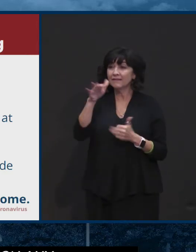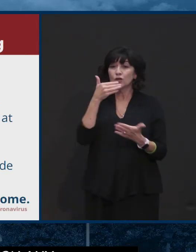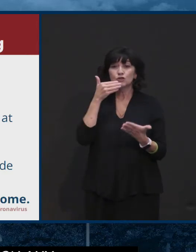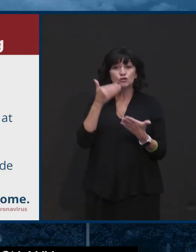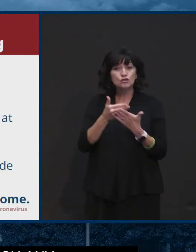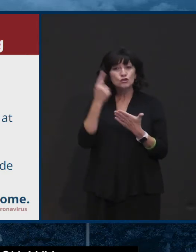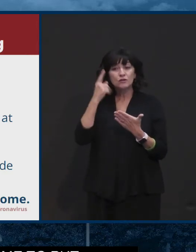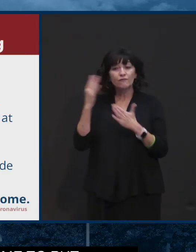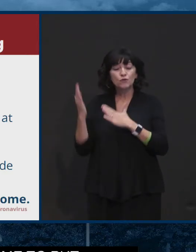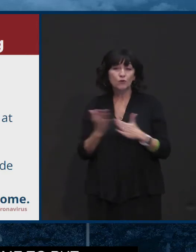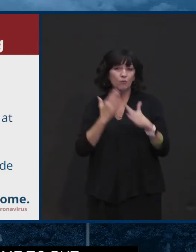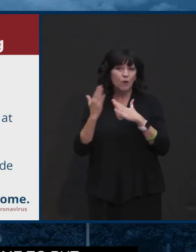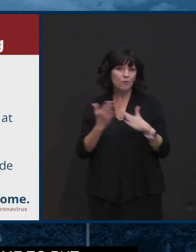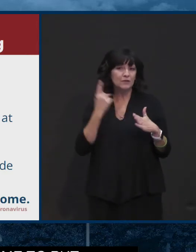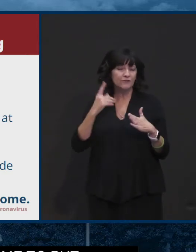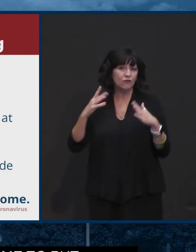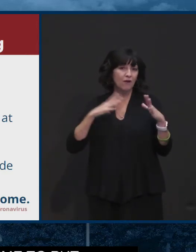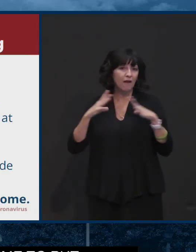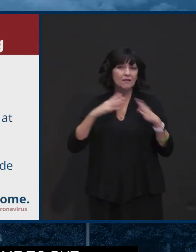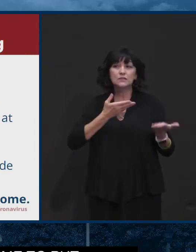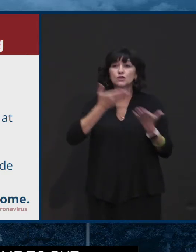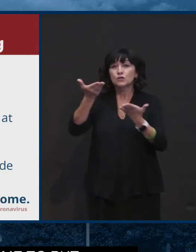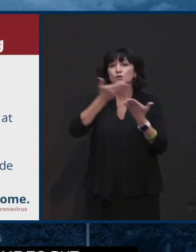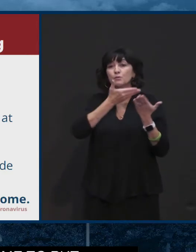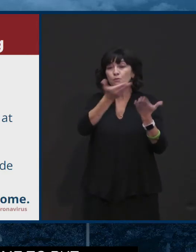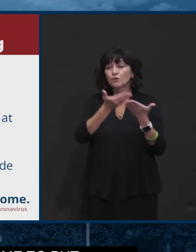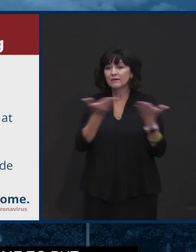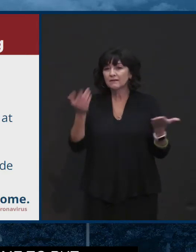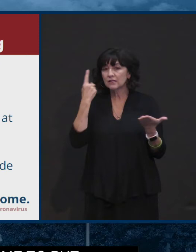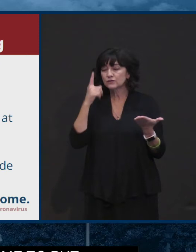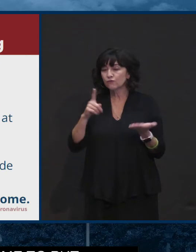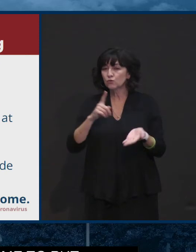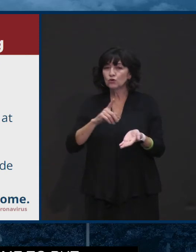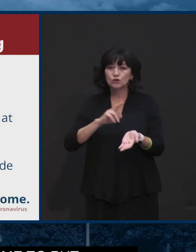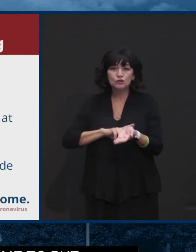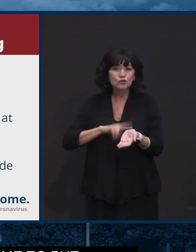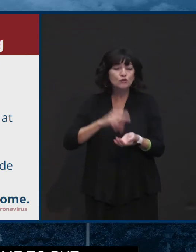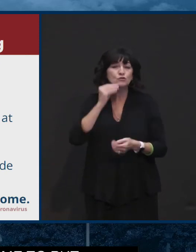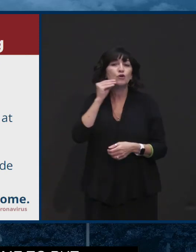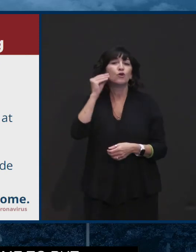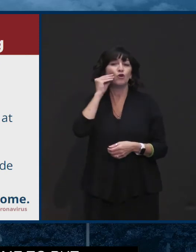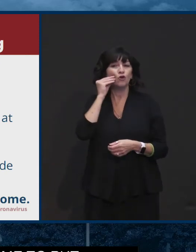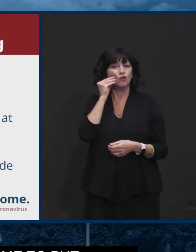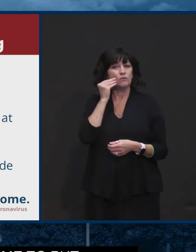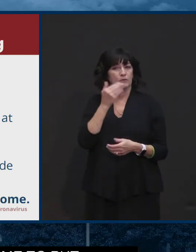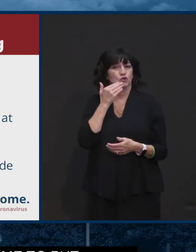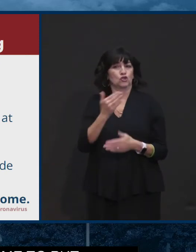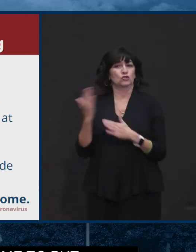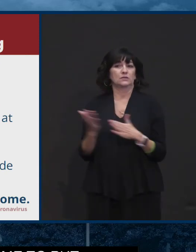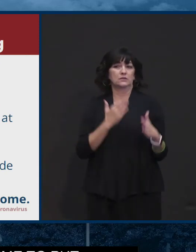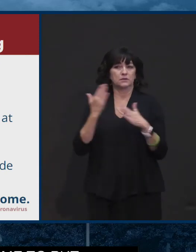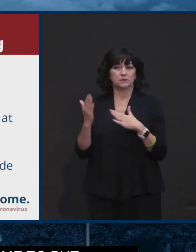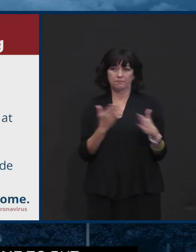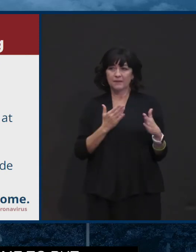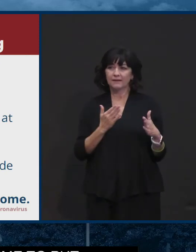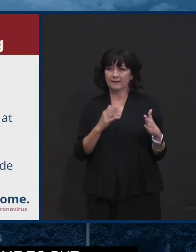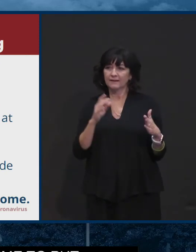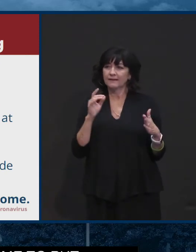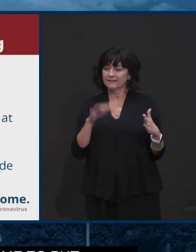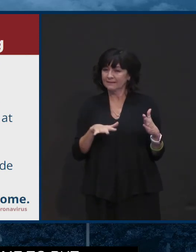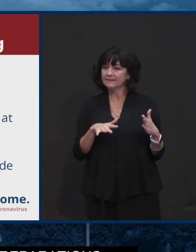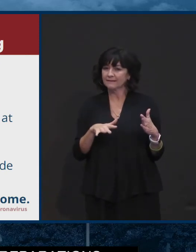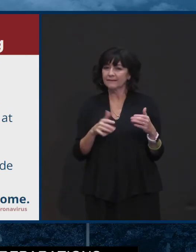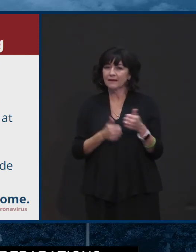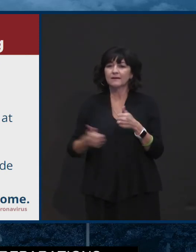to the nursing homes, and we're going to get some additional staff there. Thank you to Secretary McQueen and the Department of Safety and